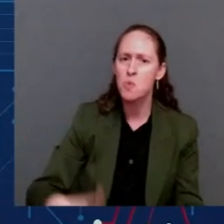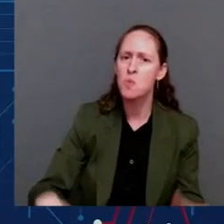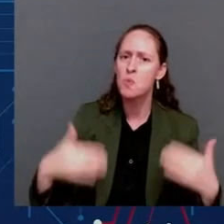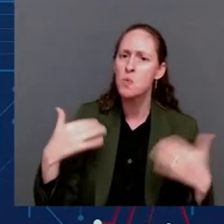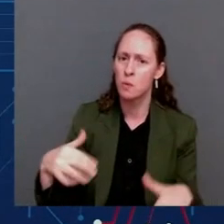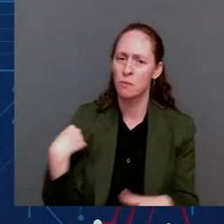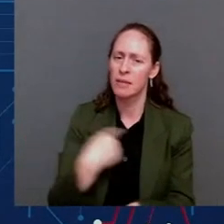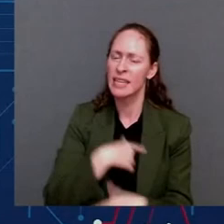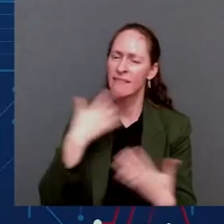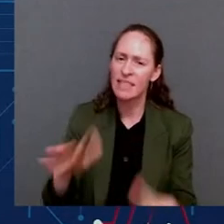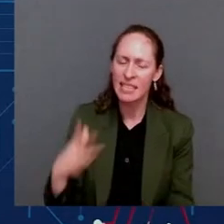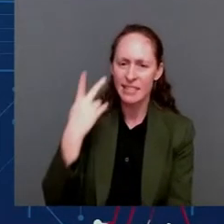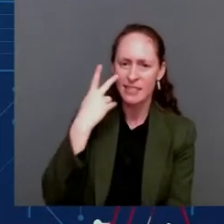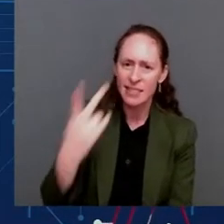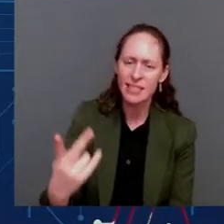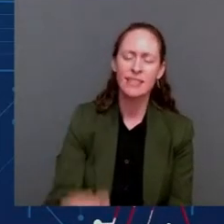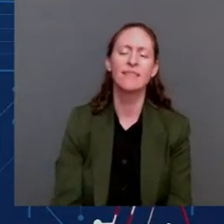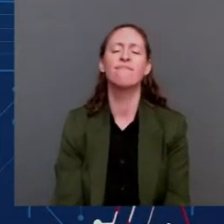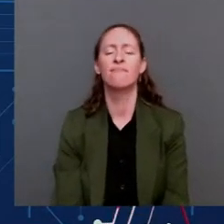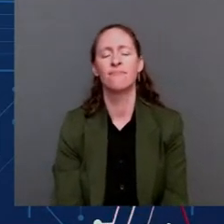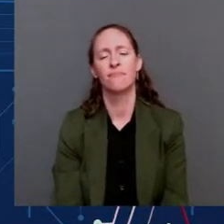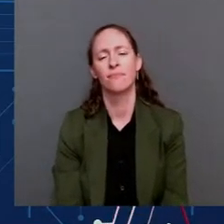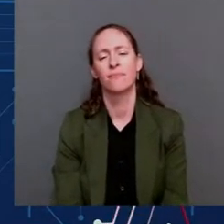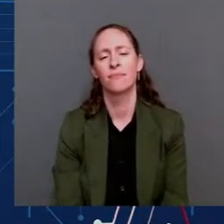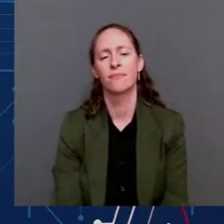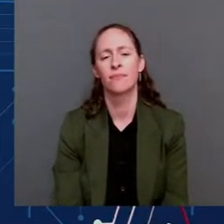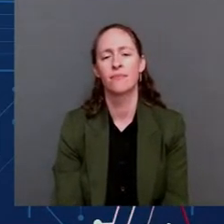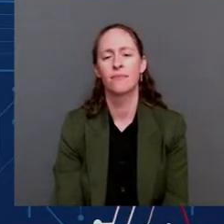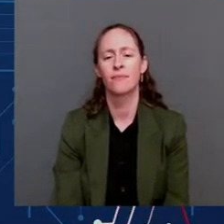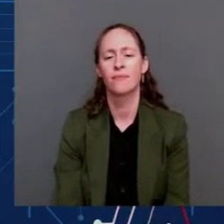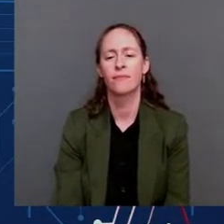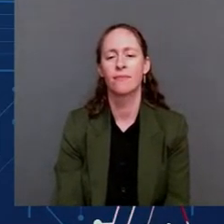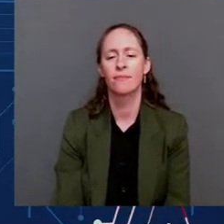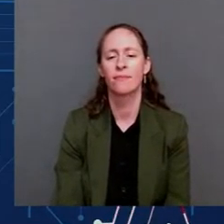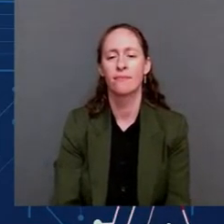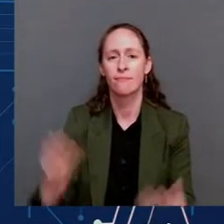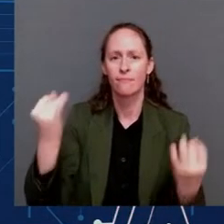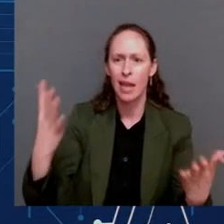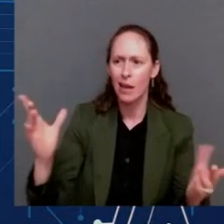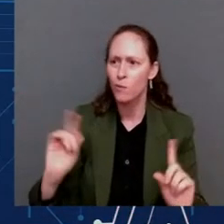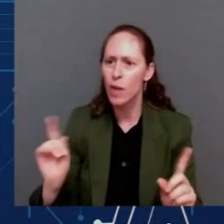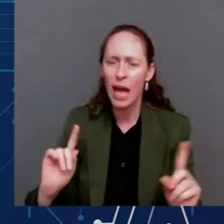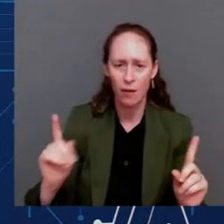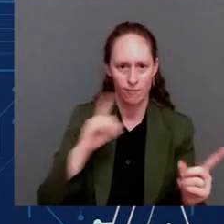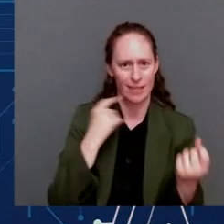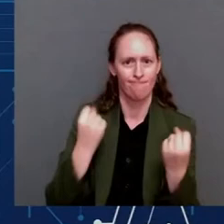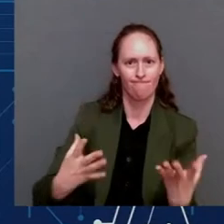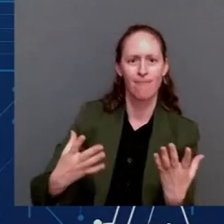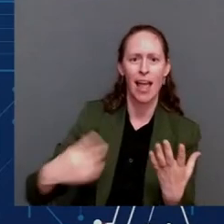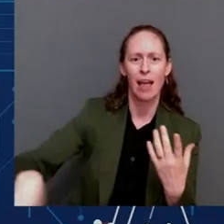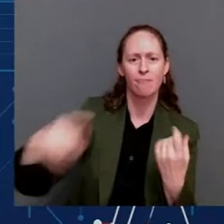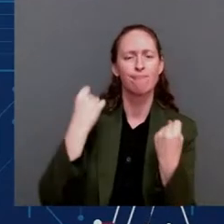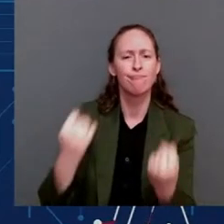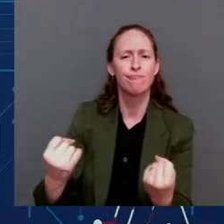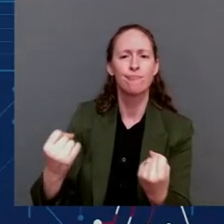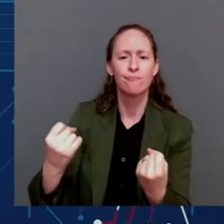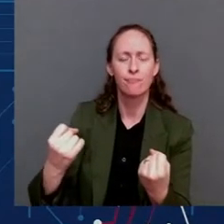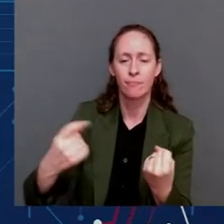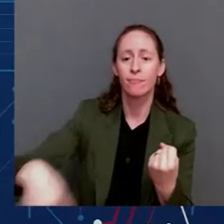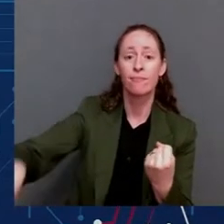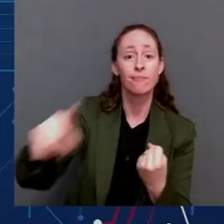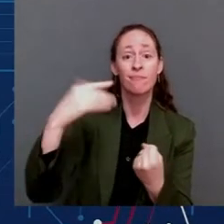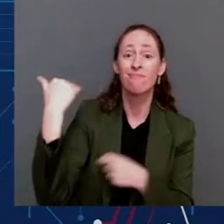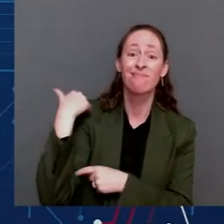auto-related jobs here in the United States. Last year, North American automakers lost an estimated 2.2 million